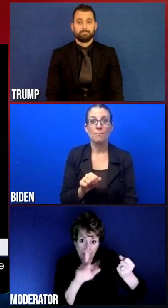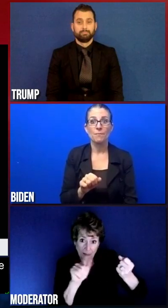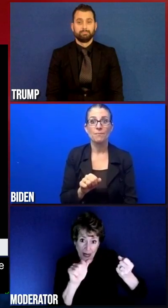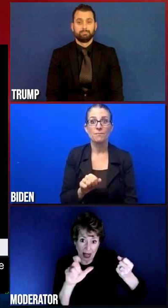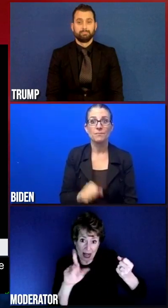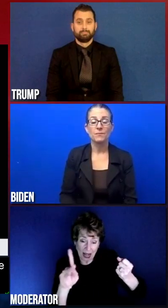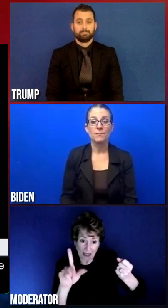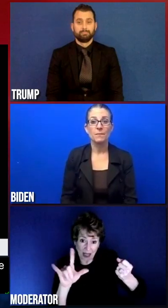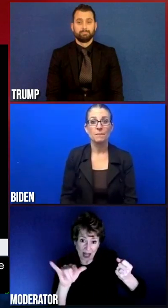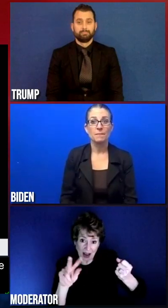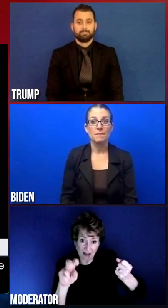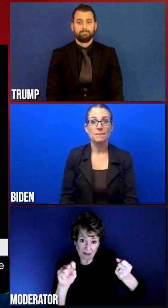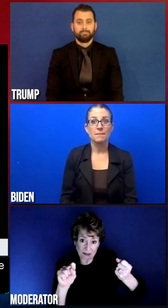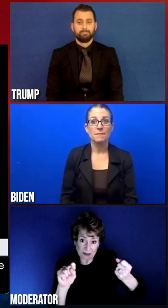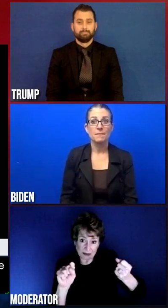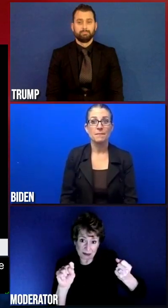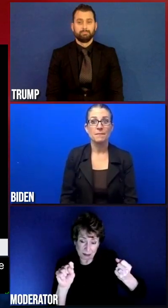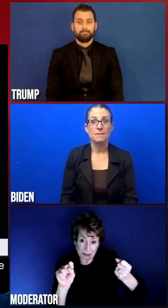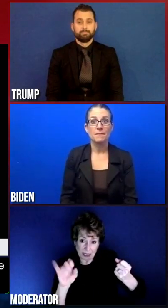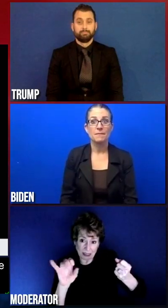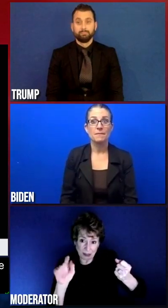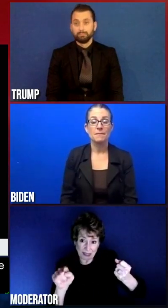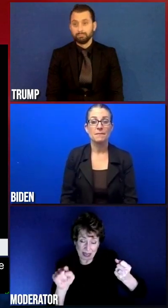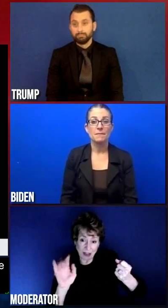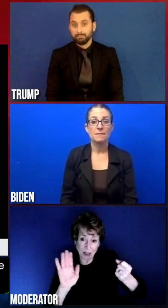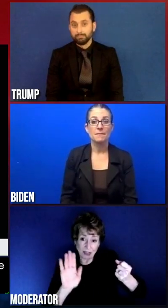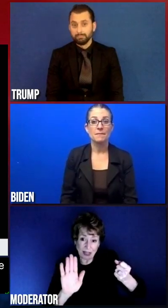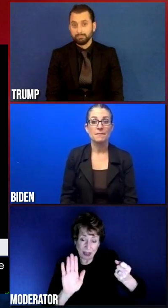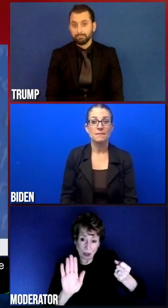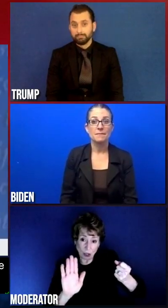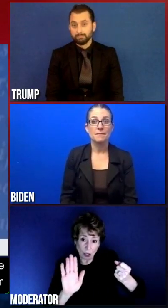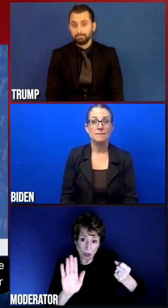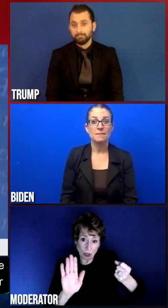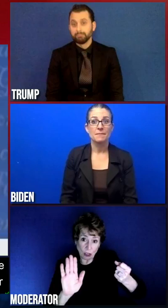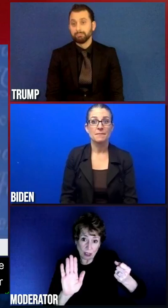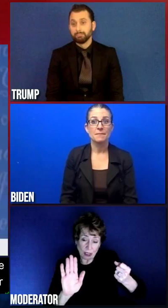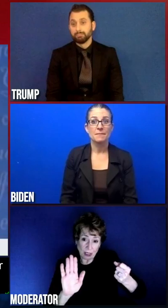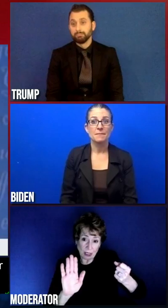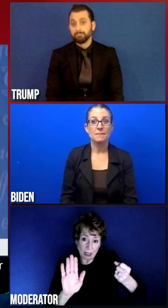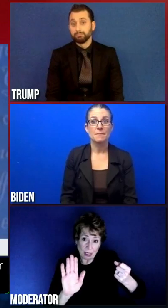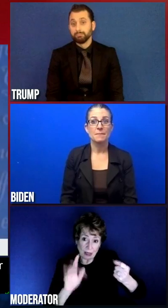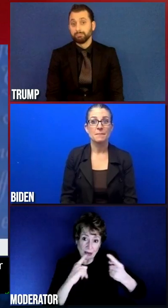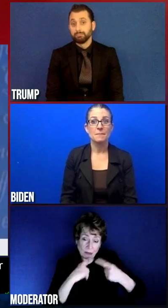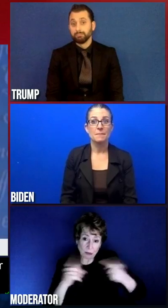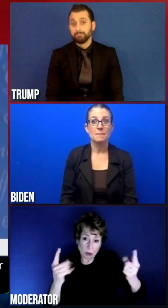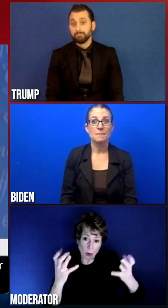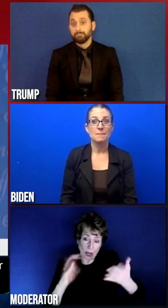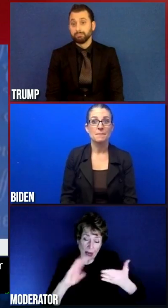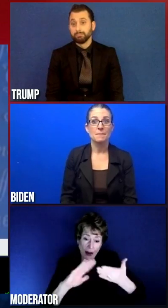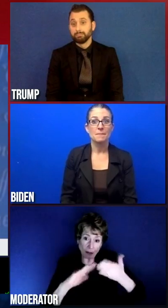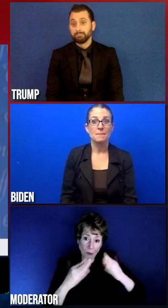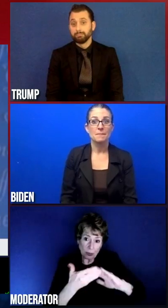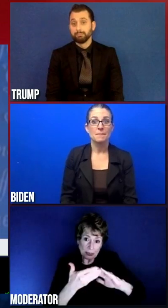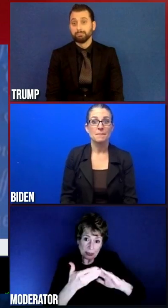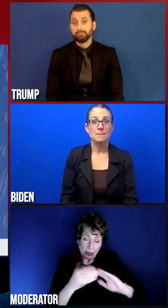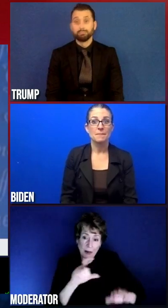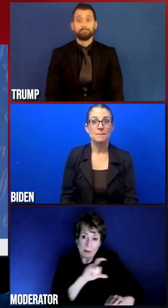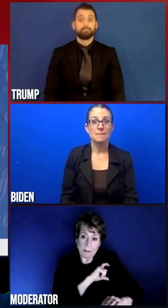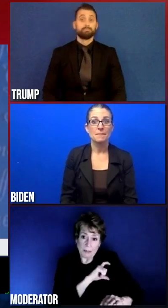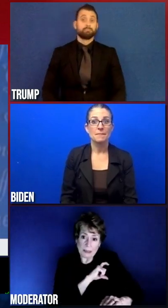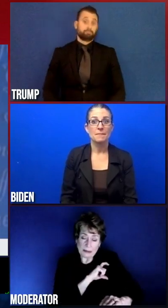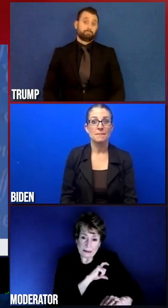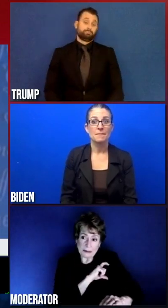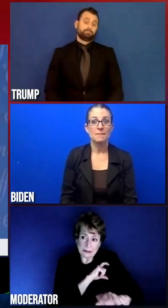call for community control of policing? Look, what I support is the police having